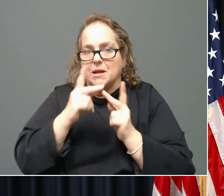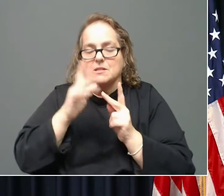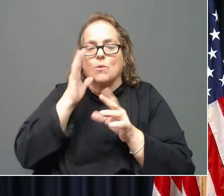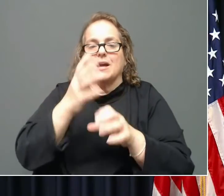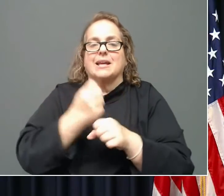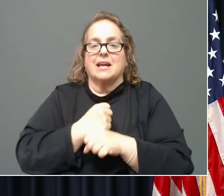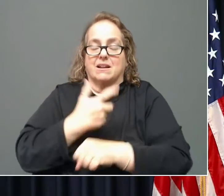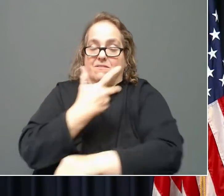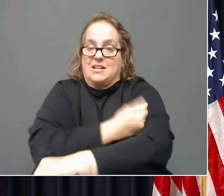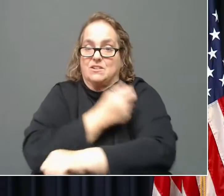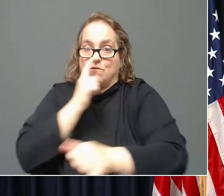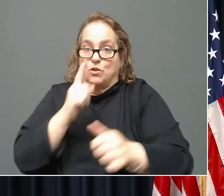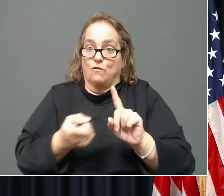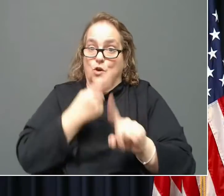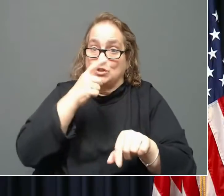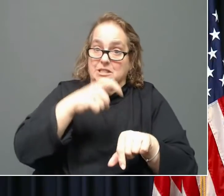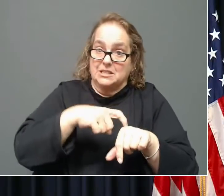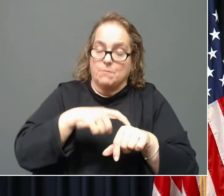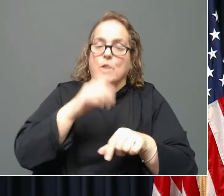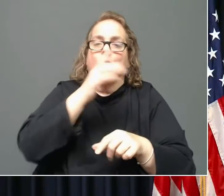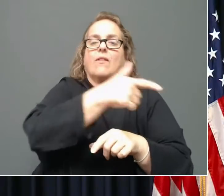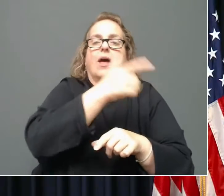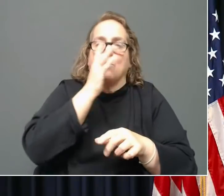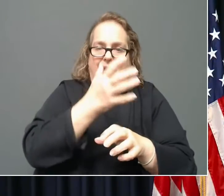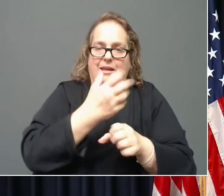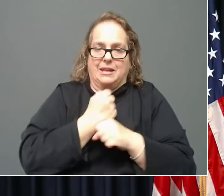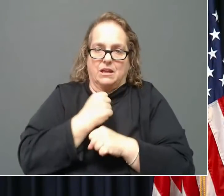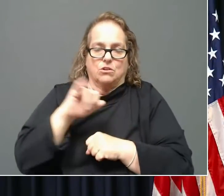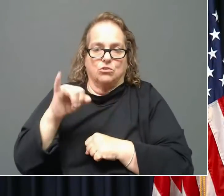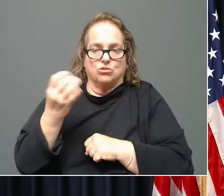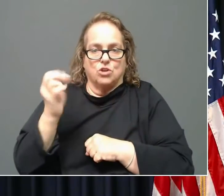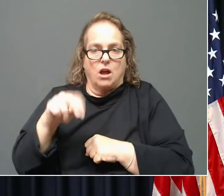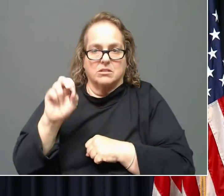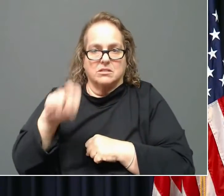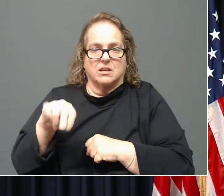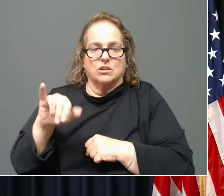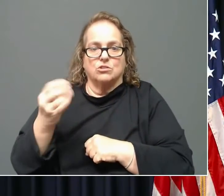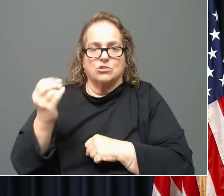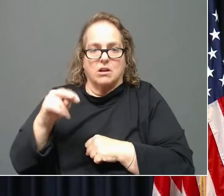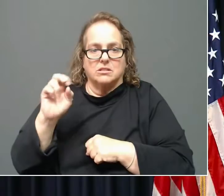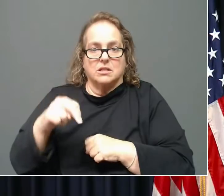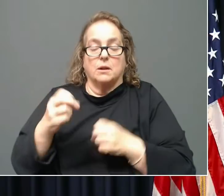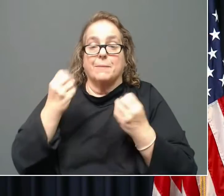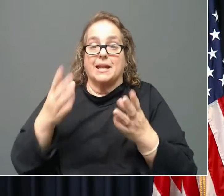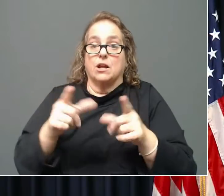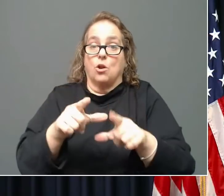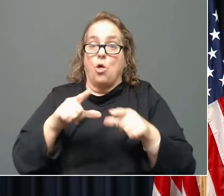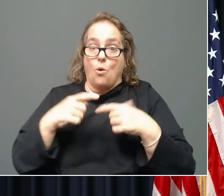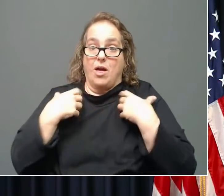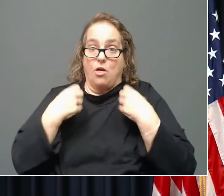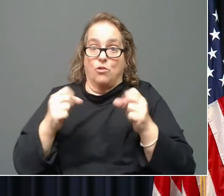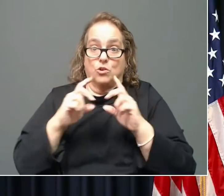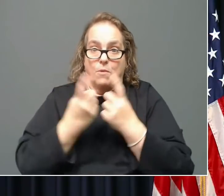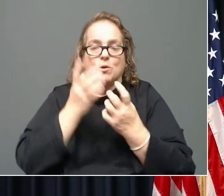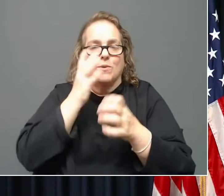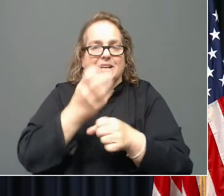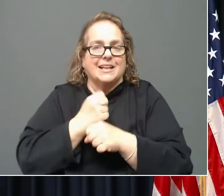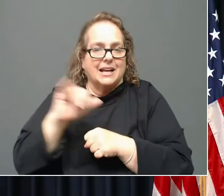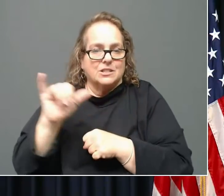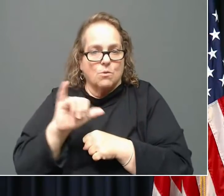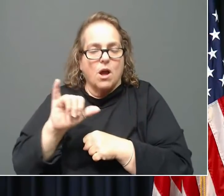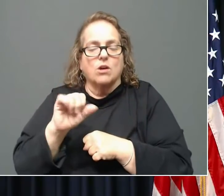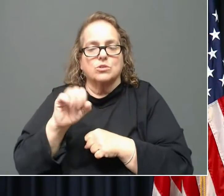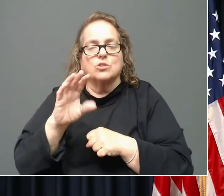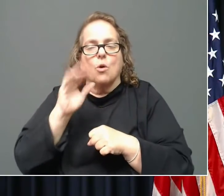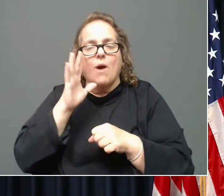and they'll be getting Johnson and Johnson. We're going to have a lot of local health departments that get it as well, so it'll be a good spread throughout